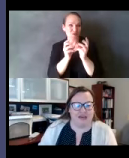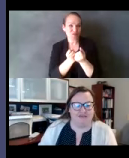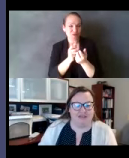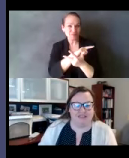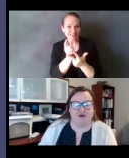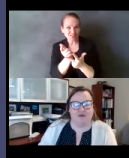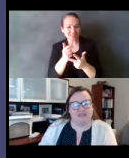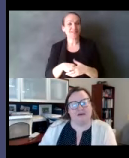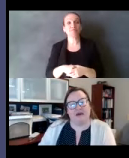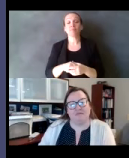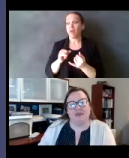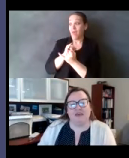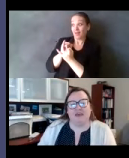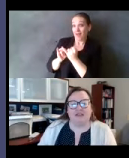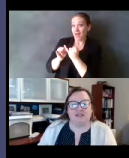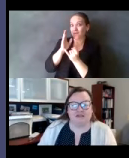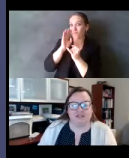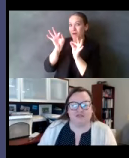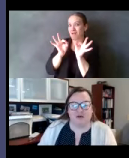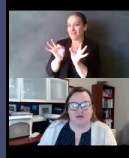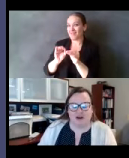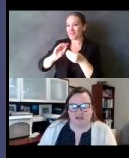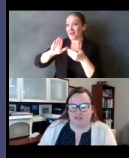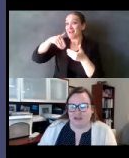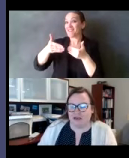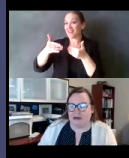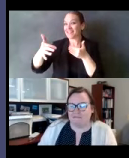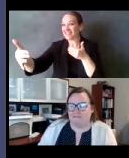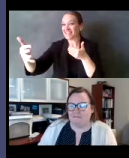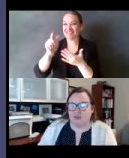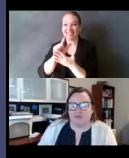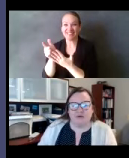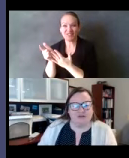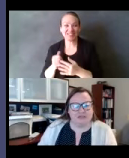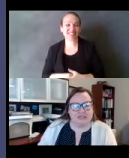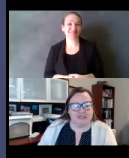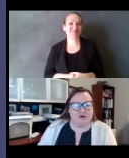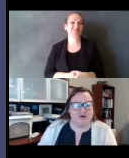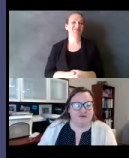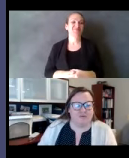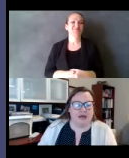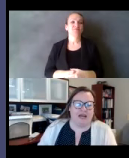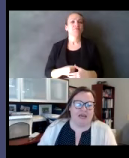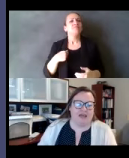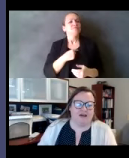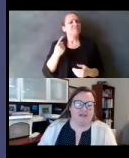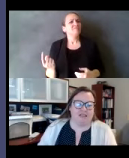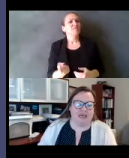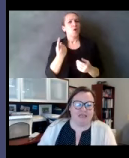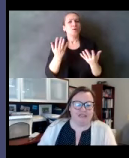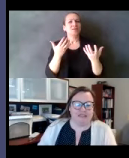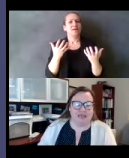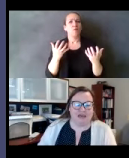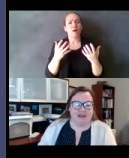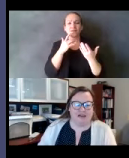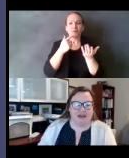the end of this about what's coming up in this series of webinars. But we do always like to go over what an ADRC